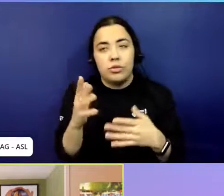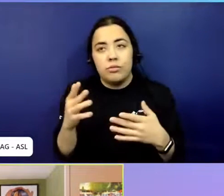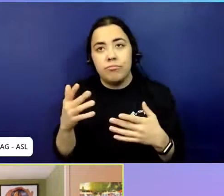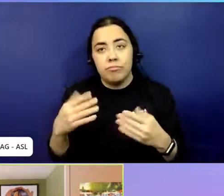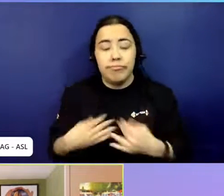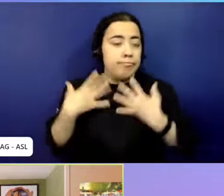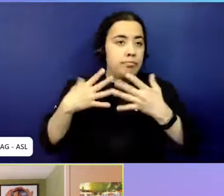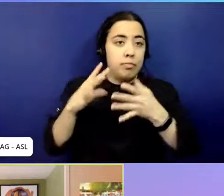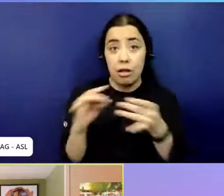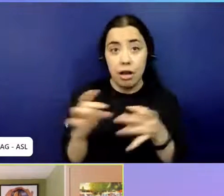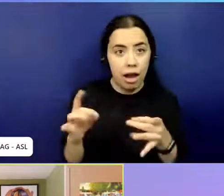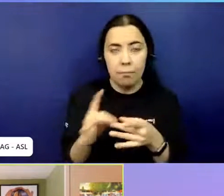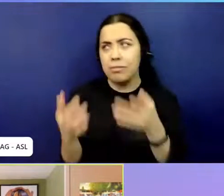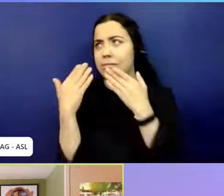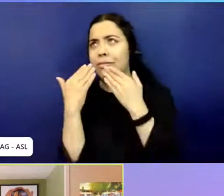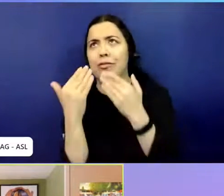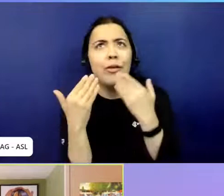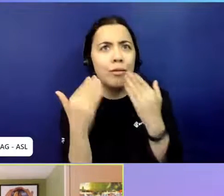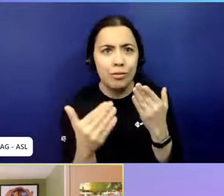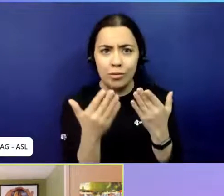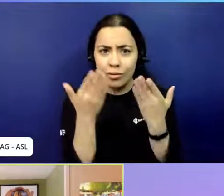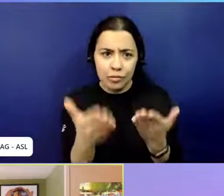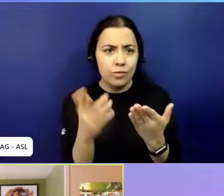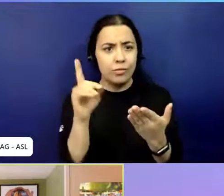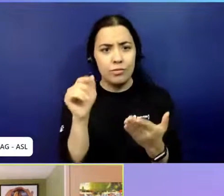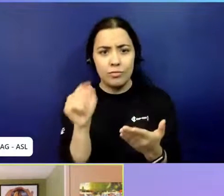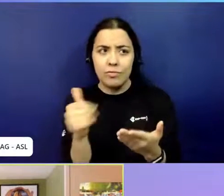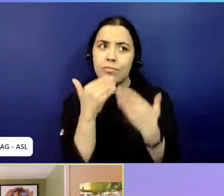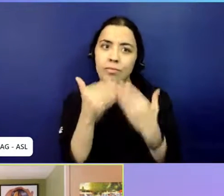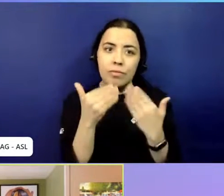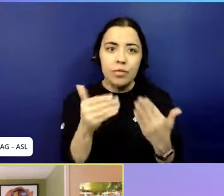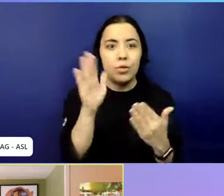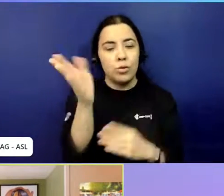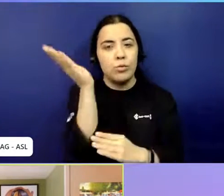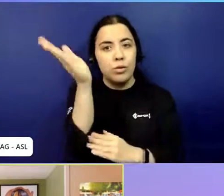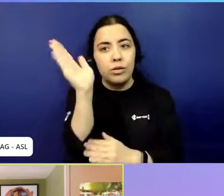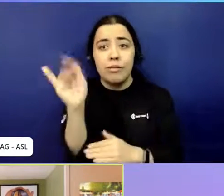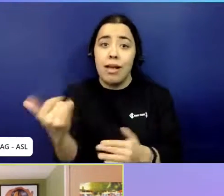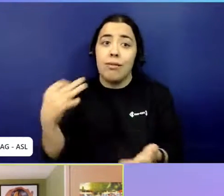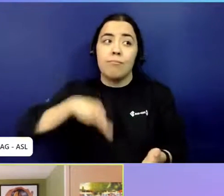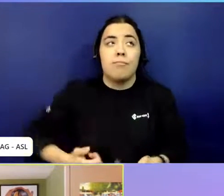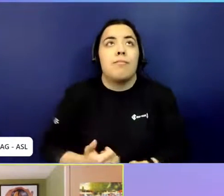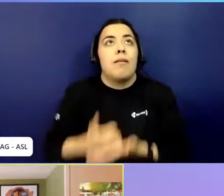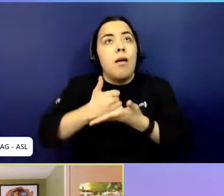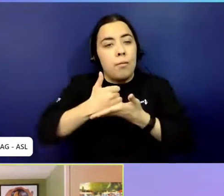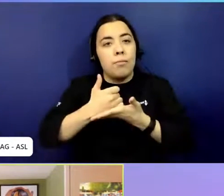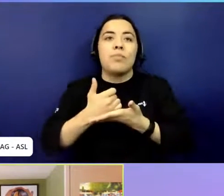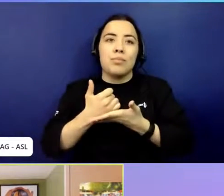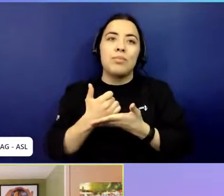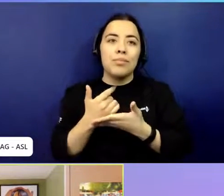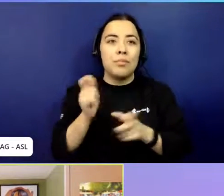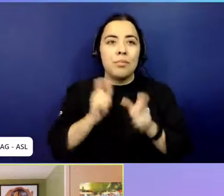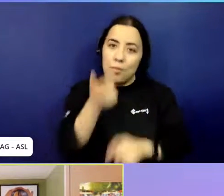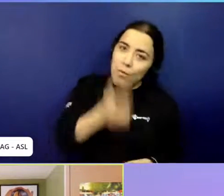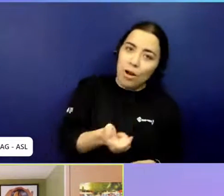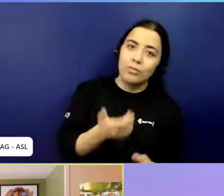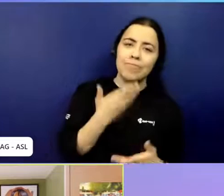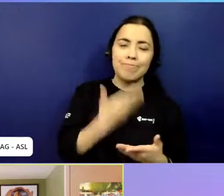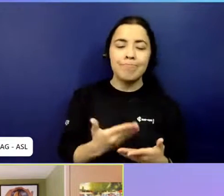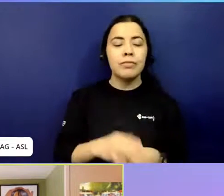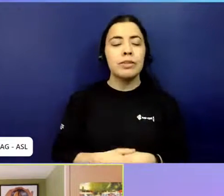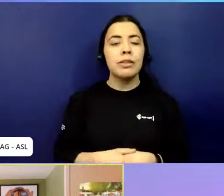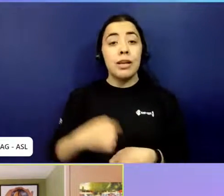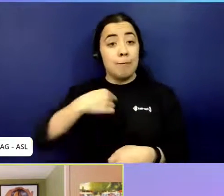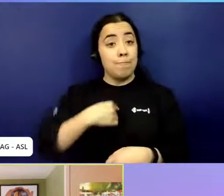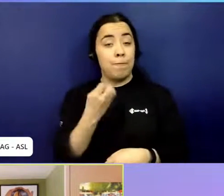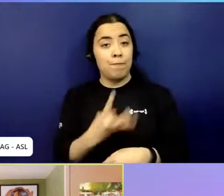just overwhelming of thank you, Donna, for this presentation. It really helped a lot of our participants. So I've got a couple